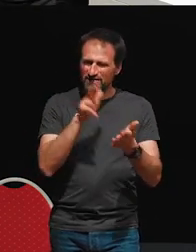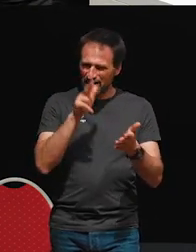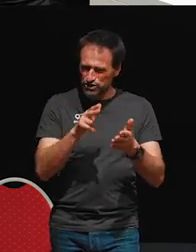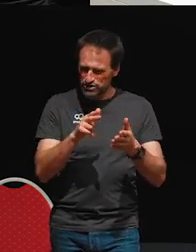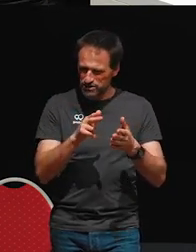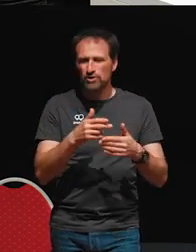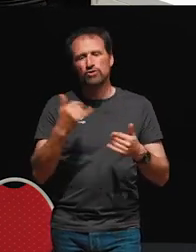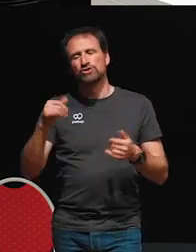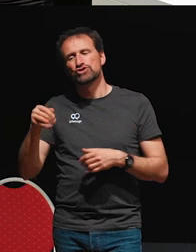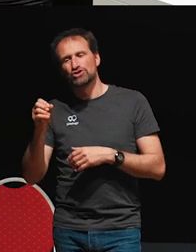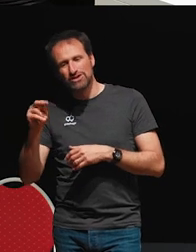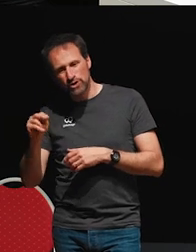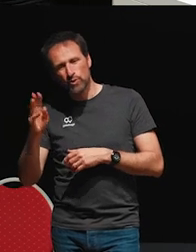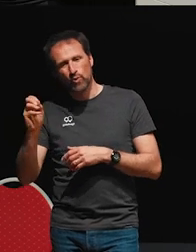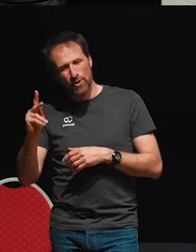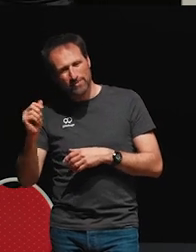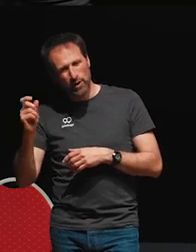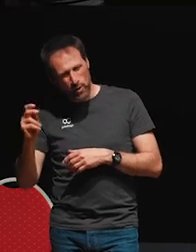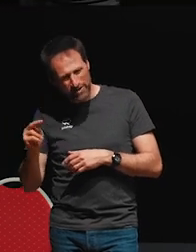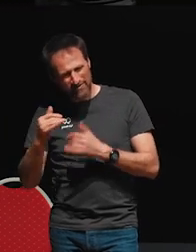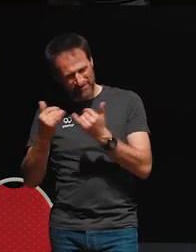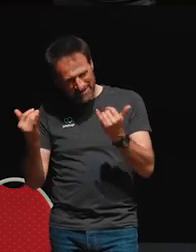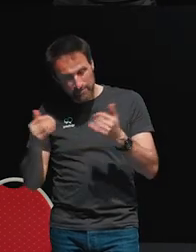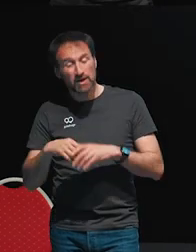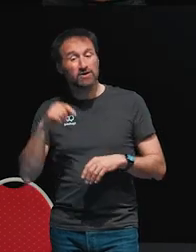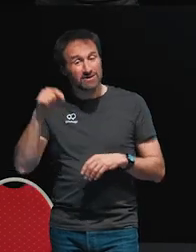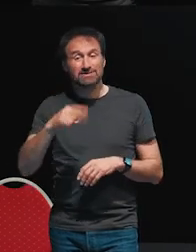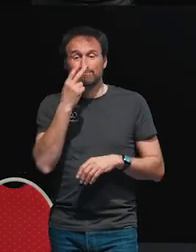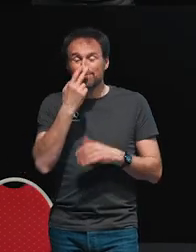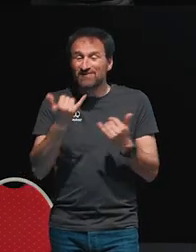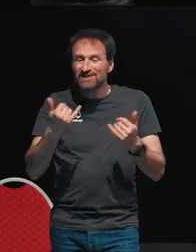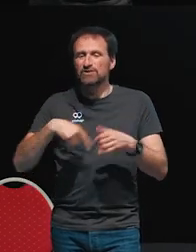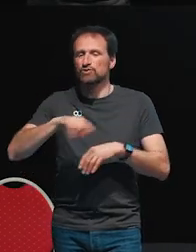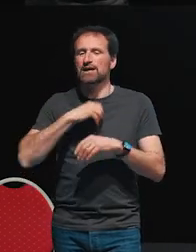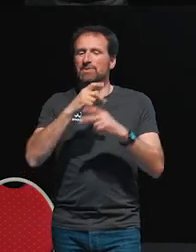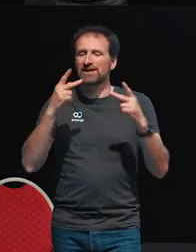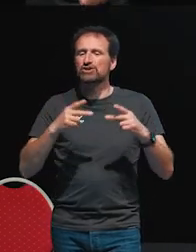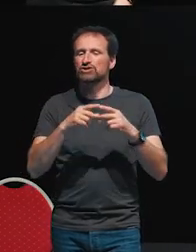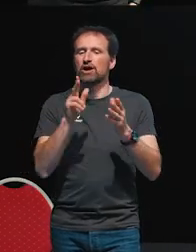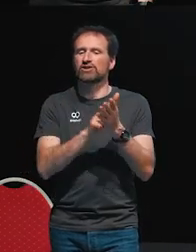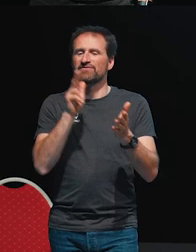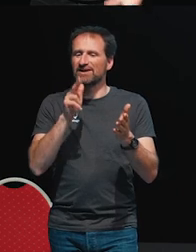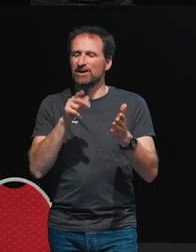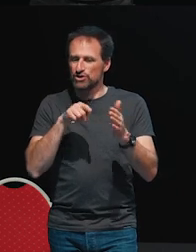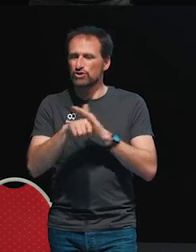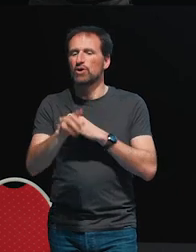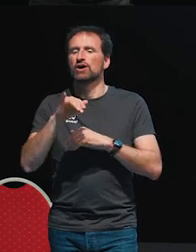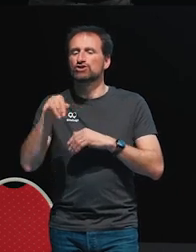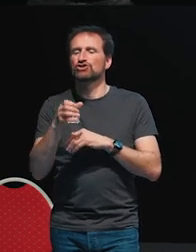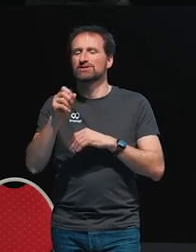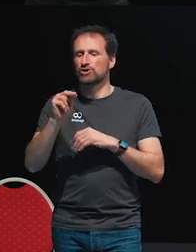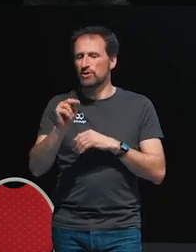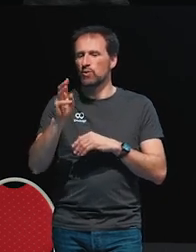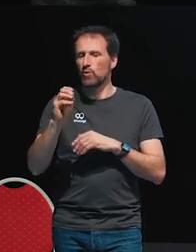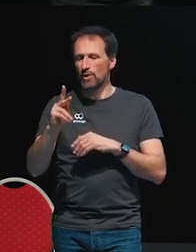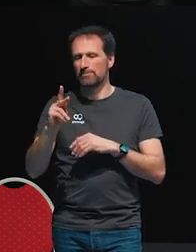JSON Web Tokens are. So let's see how to use them with token-based authentication. We have a user, browser, server. The same as before,